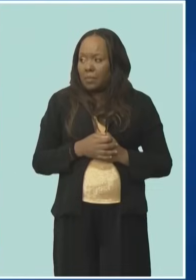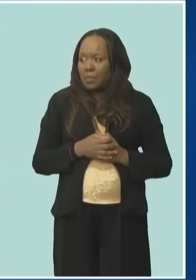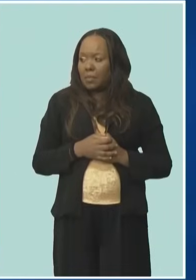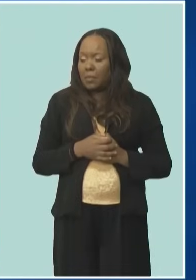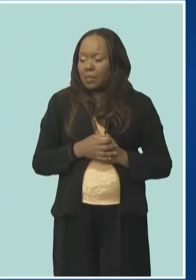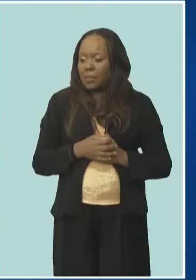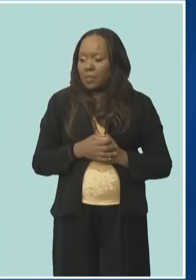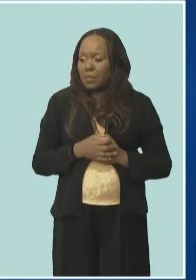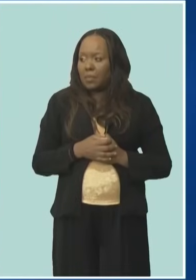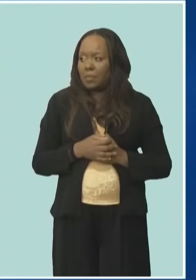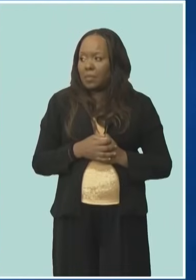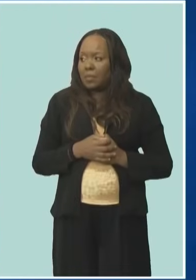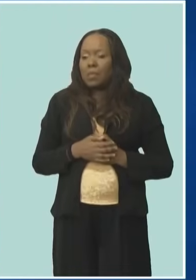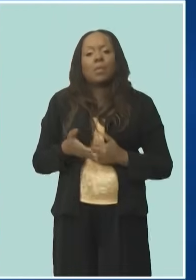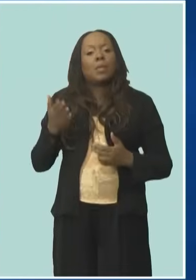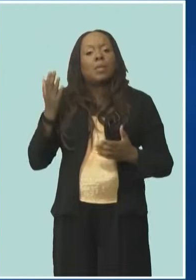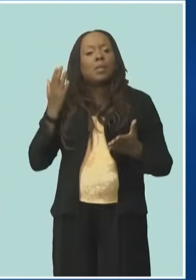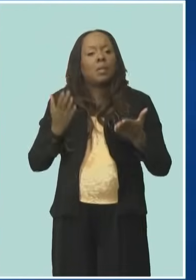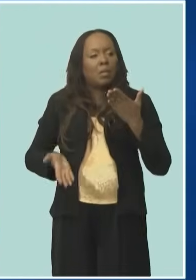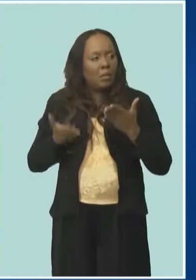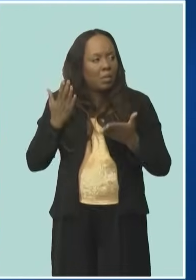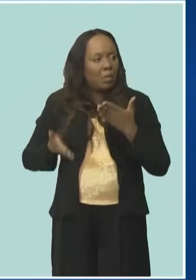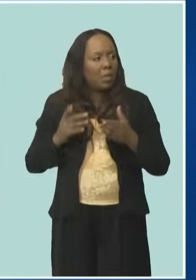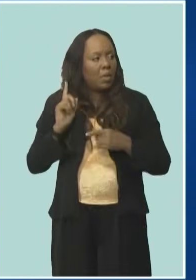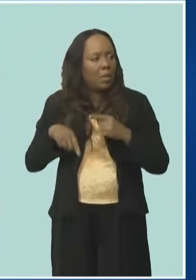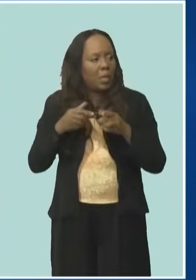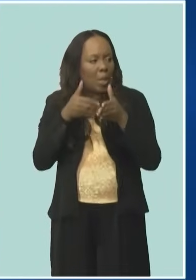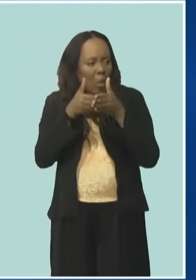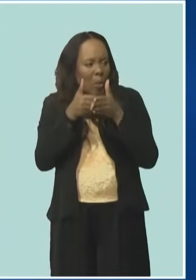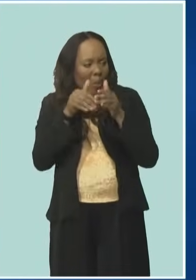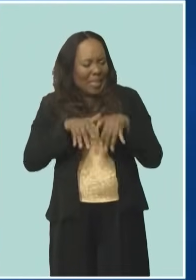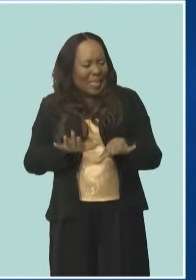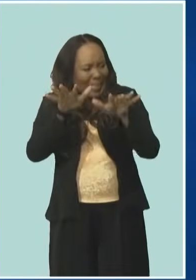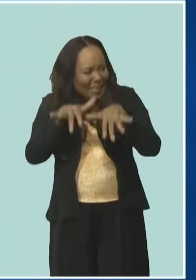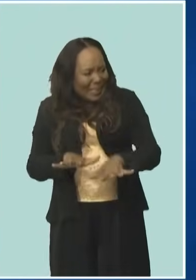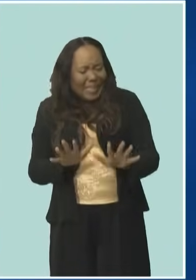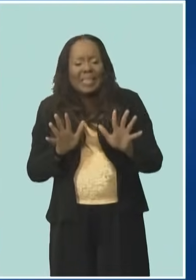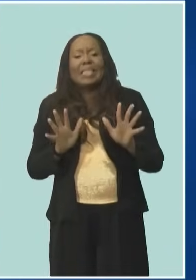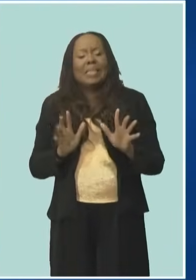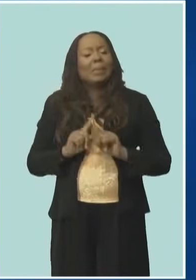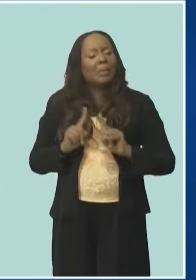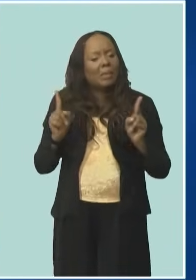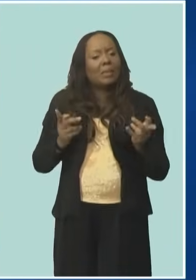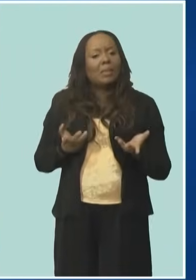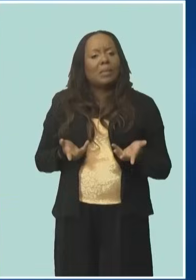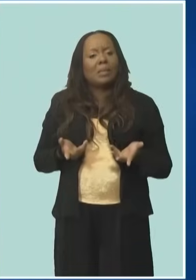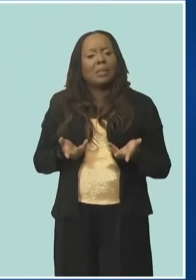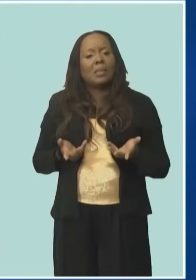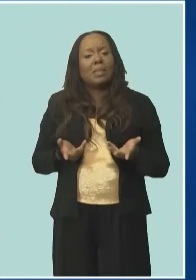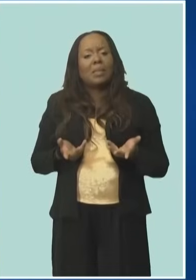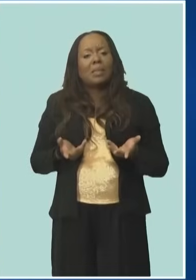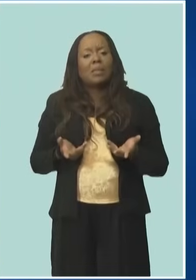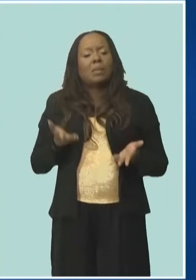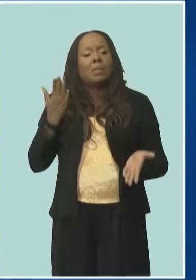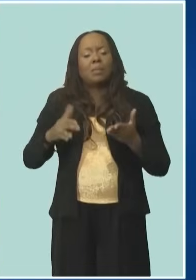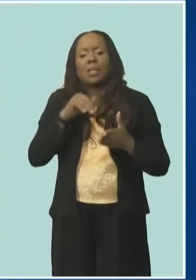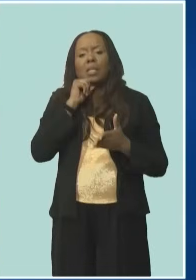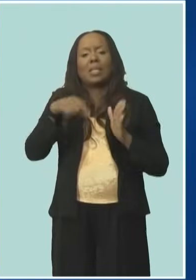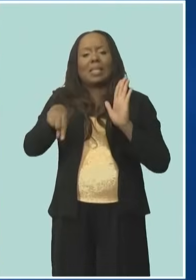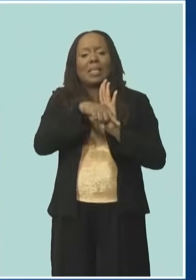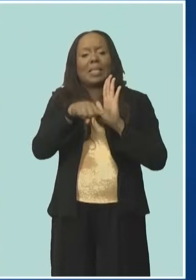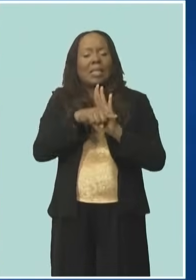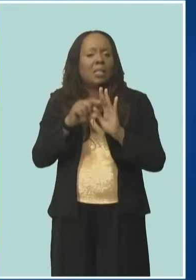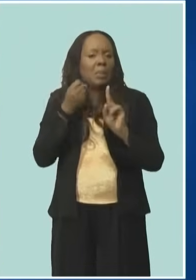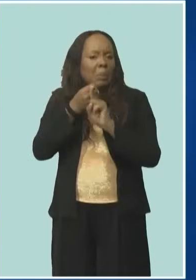that's close to the sea or close to the shoreline might not be as negatively impacted by